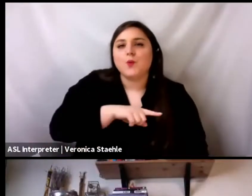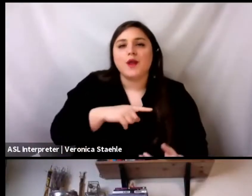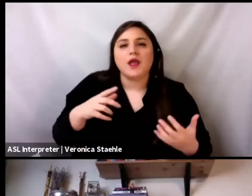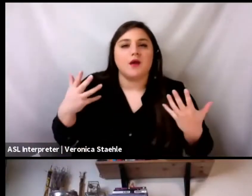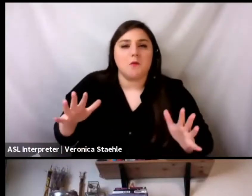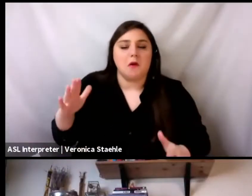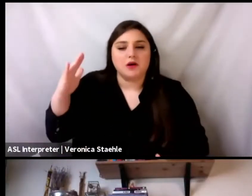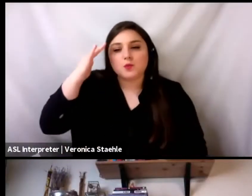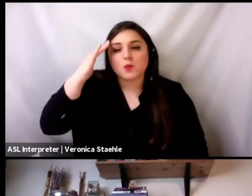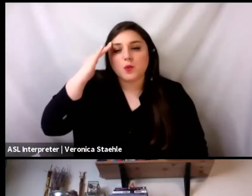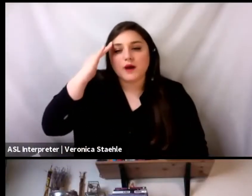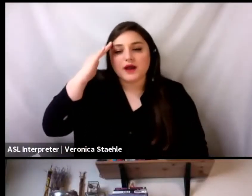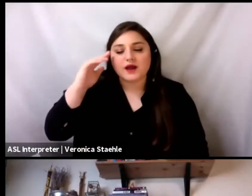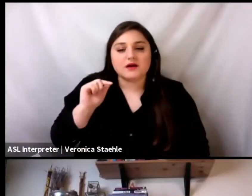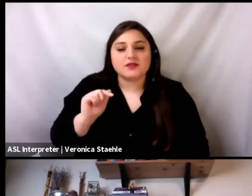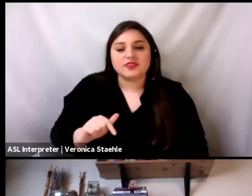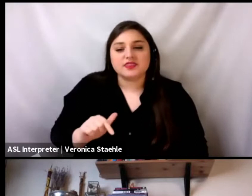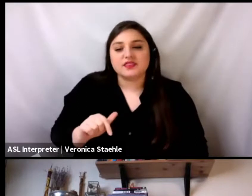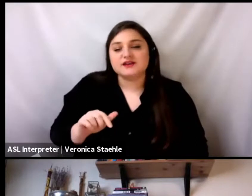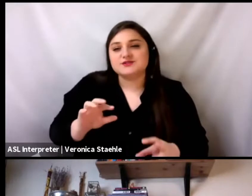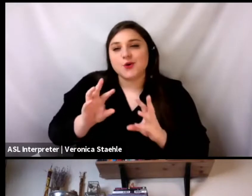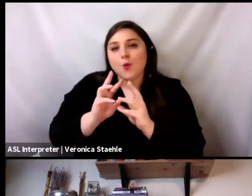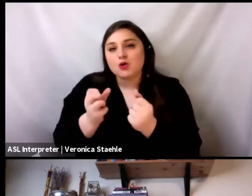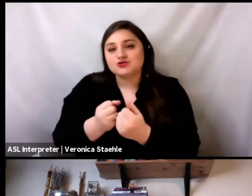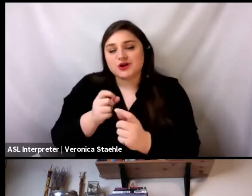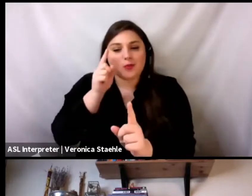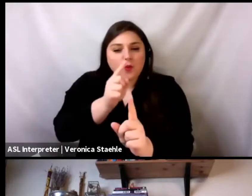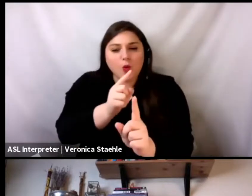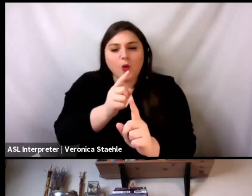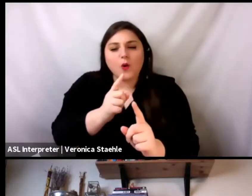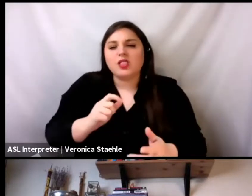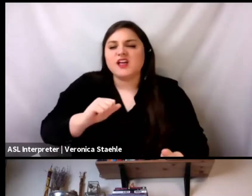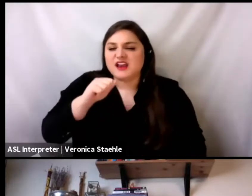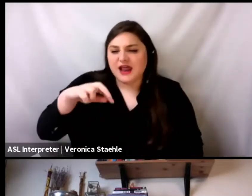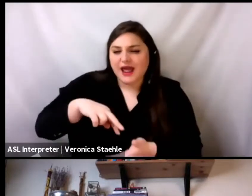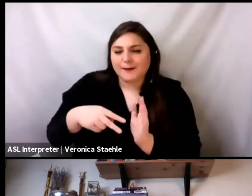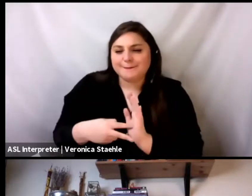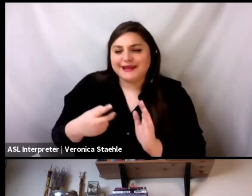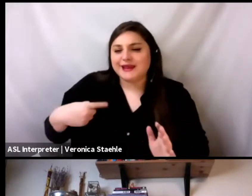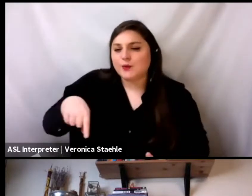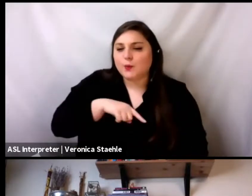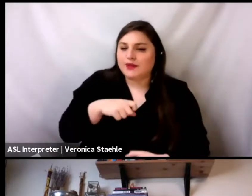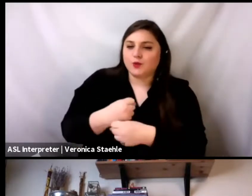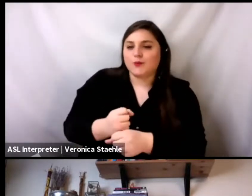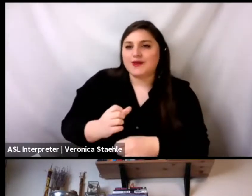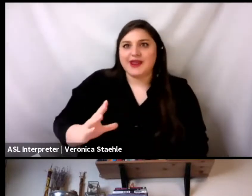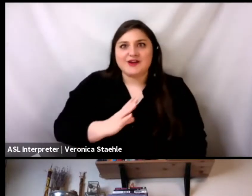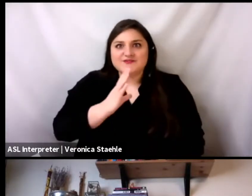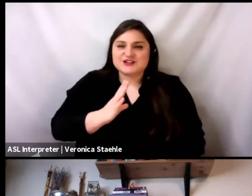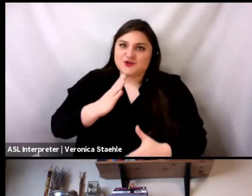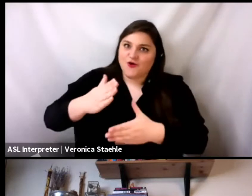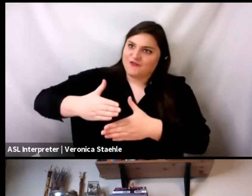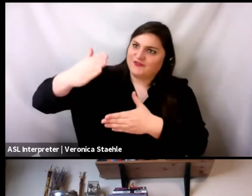create. I don't think it's the goal is to like have a finished community agreement, because that's not